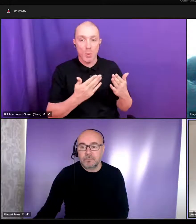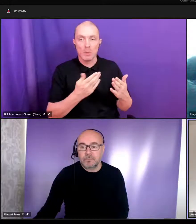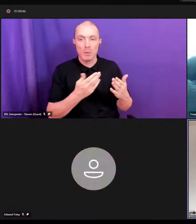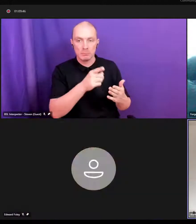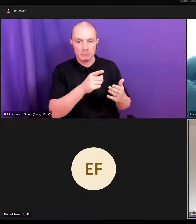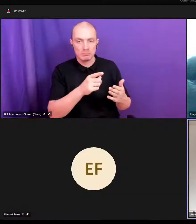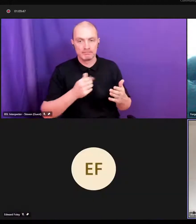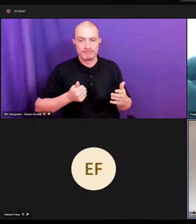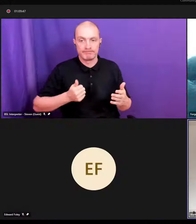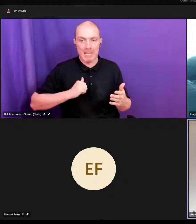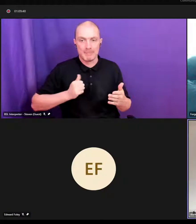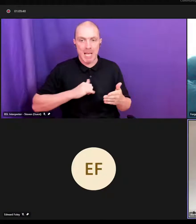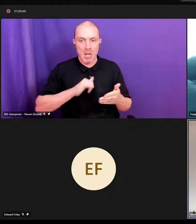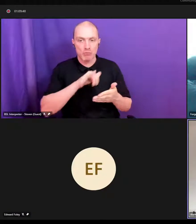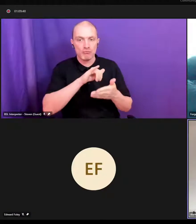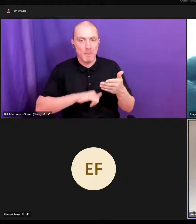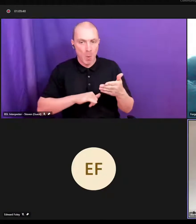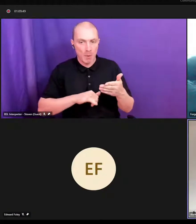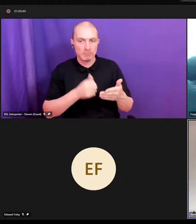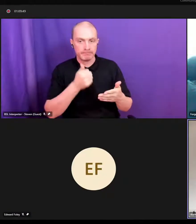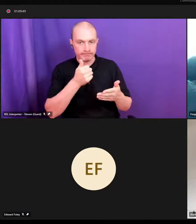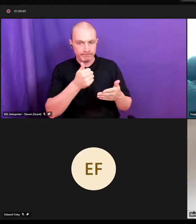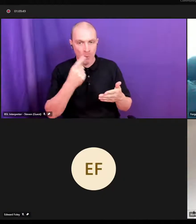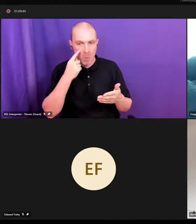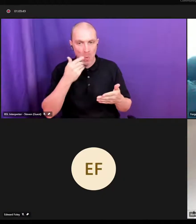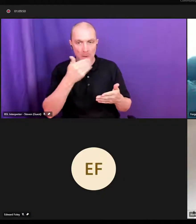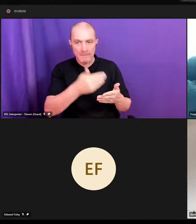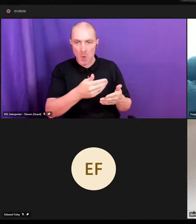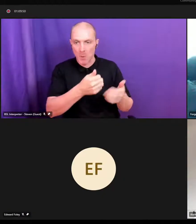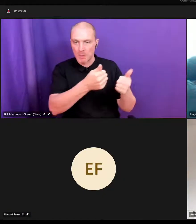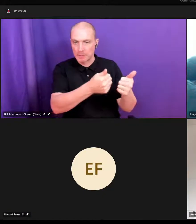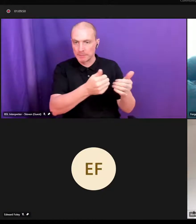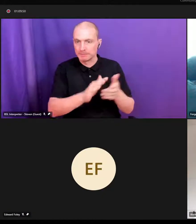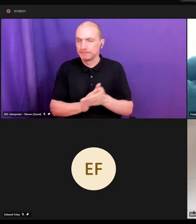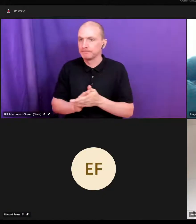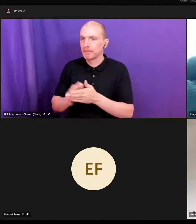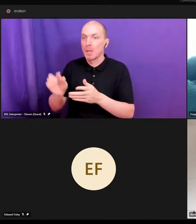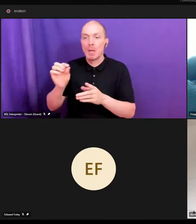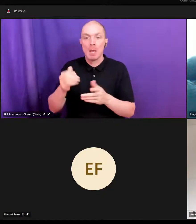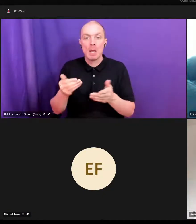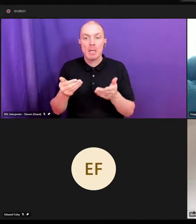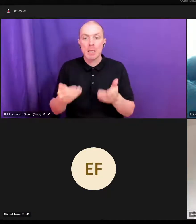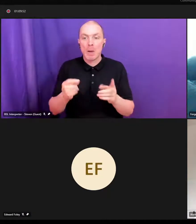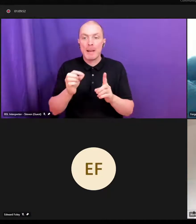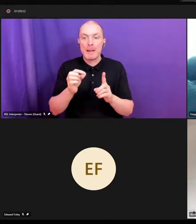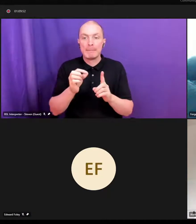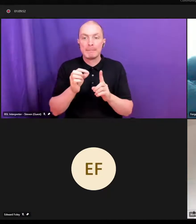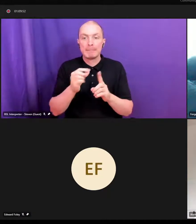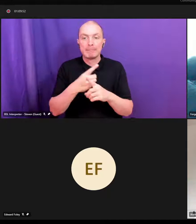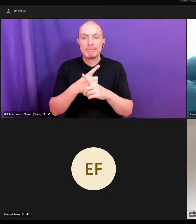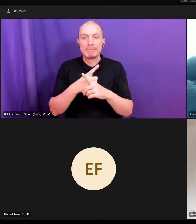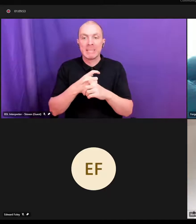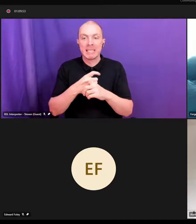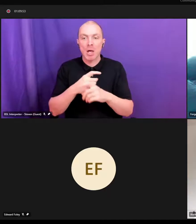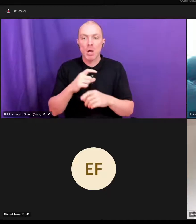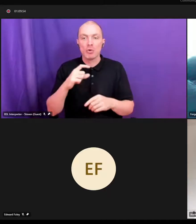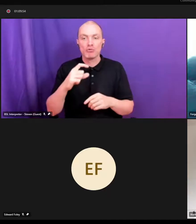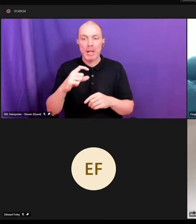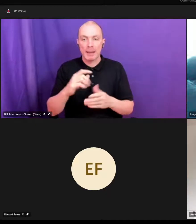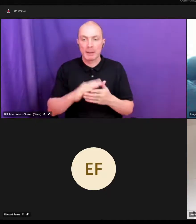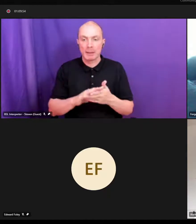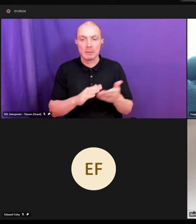thanks. Peter Craig. Peter? Yeah, thanks, Chair. I was very interested in